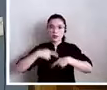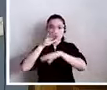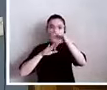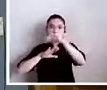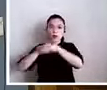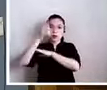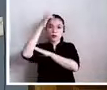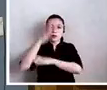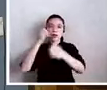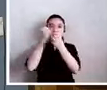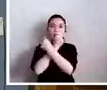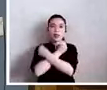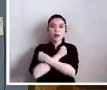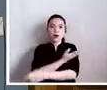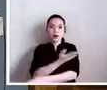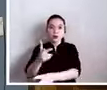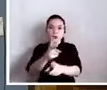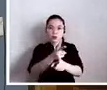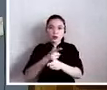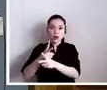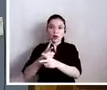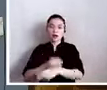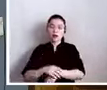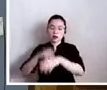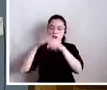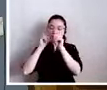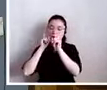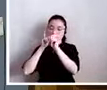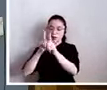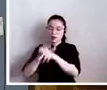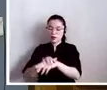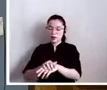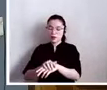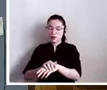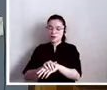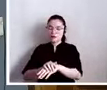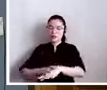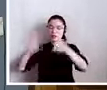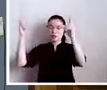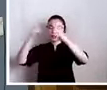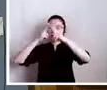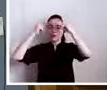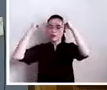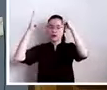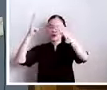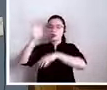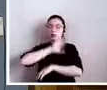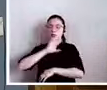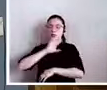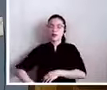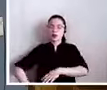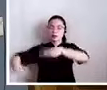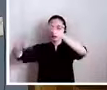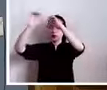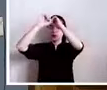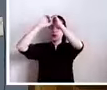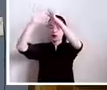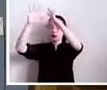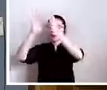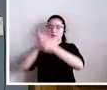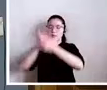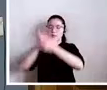in caring for them. Let us pray to the Lord. Let us be victorious in Christ, O Father, that the servant of